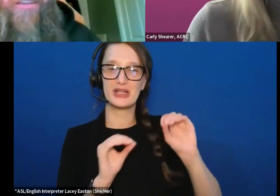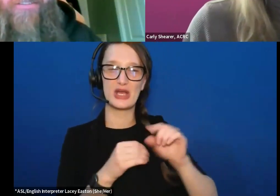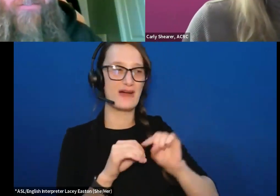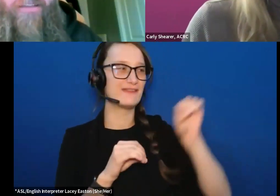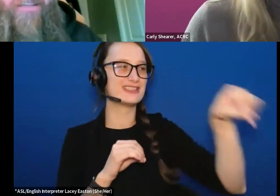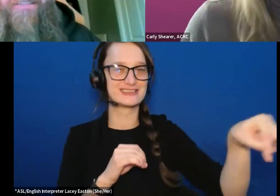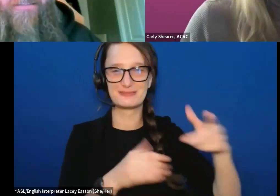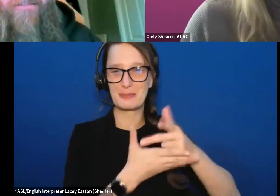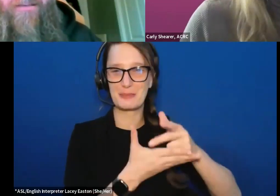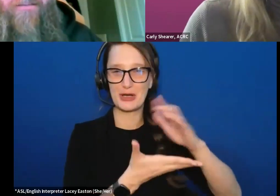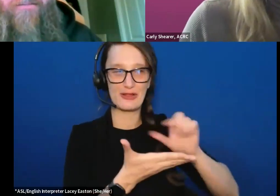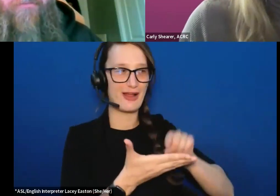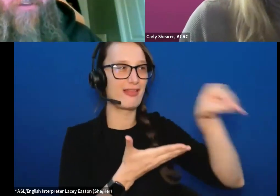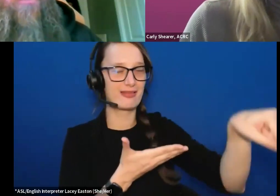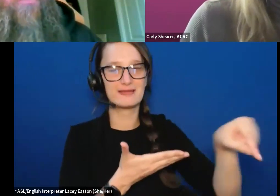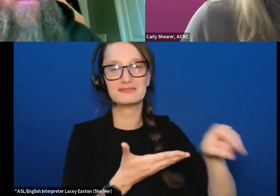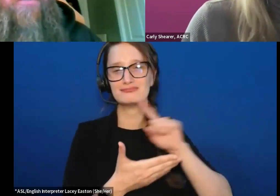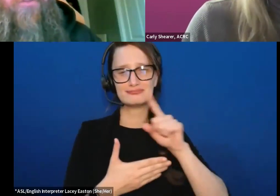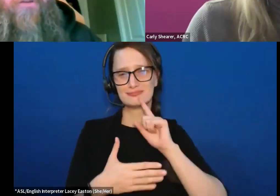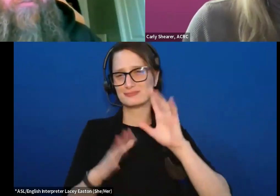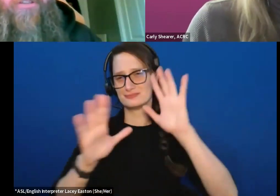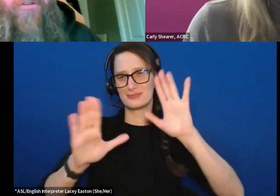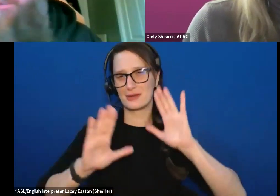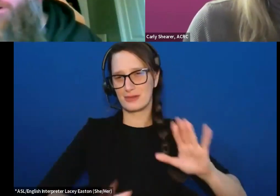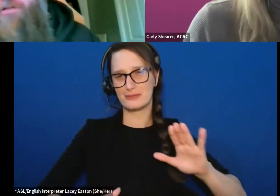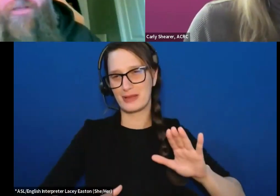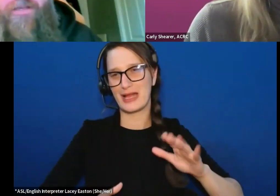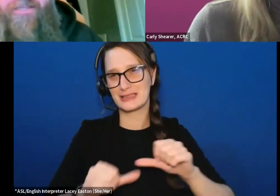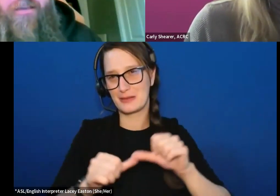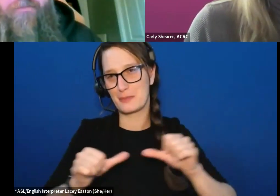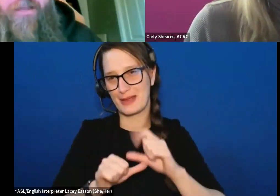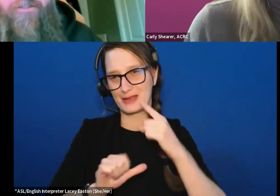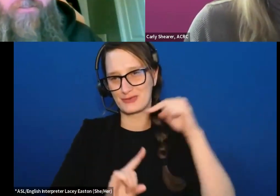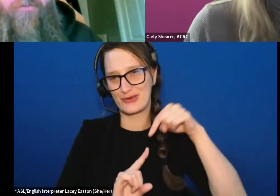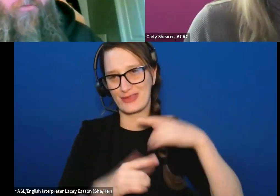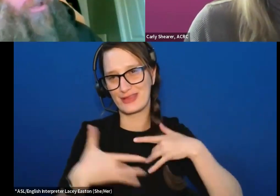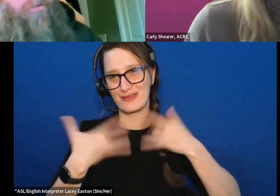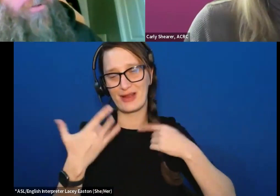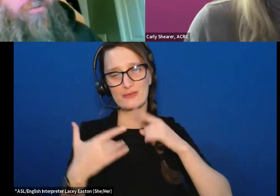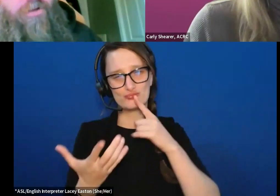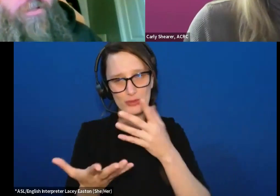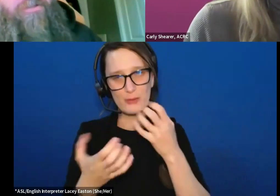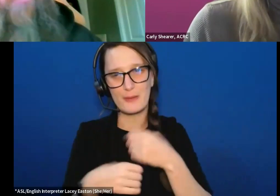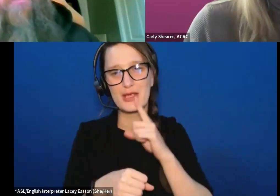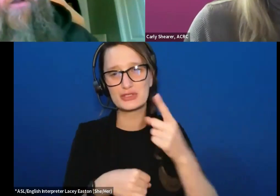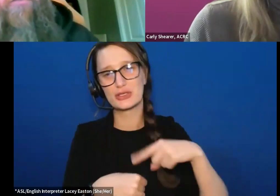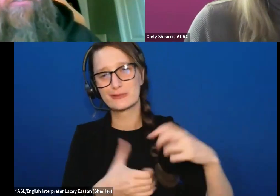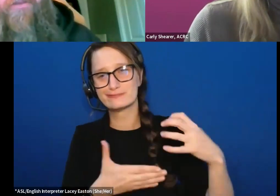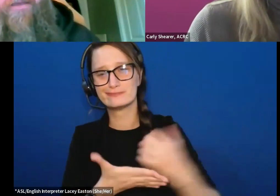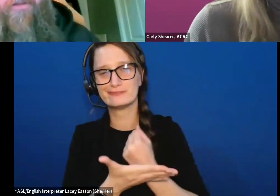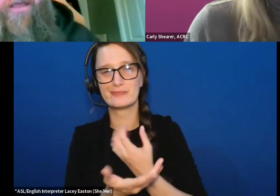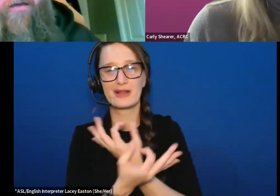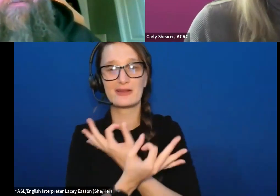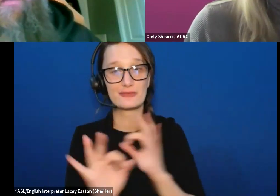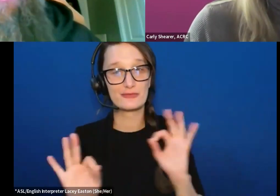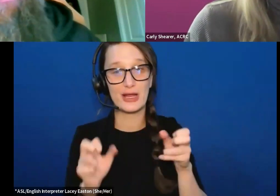so it's just a fantastic venue for this. So really want to make sure you all take advantage of this free opportunity as service providers to